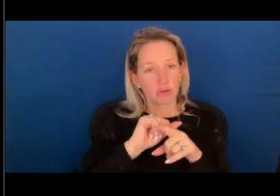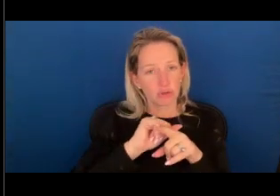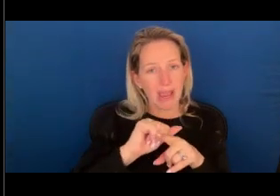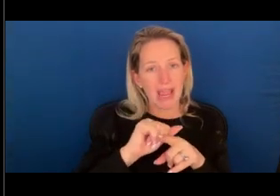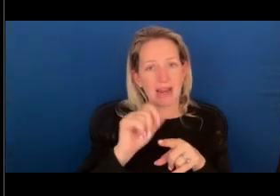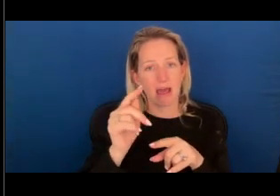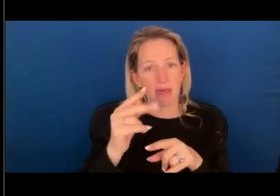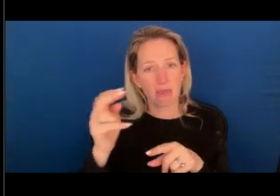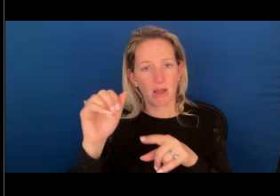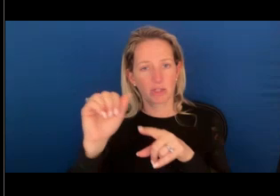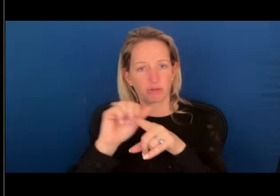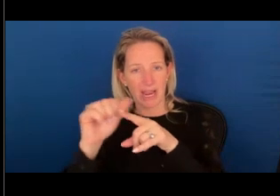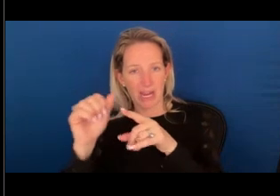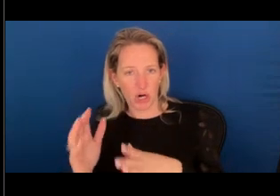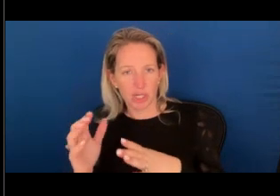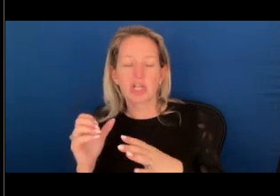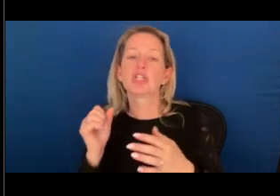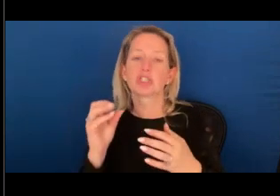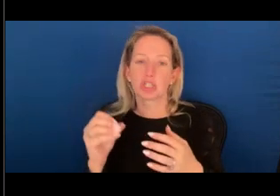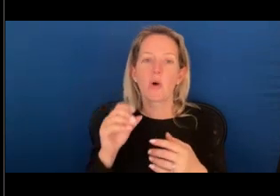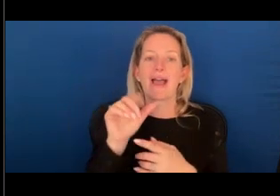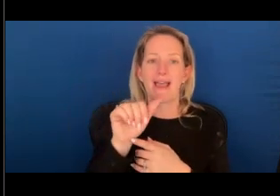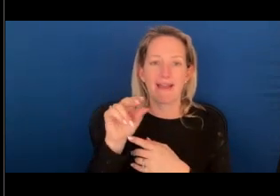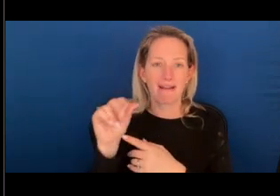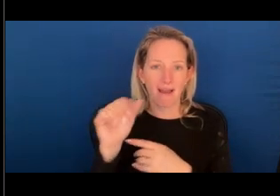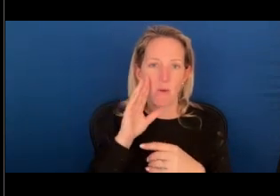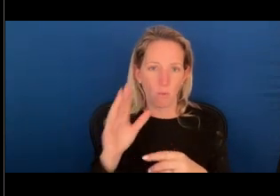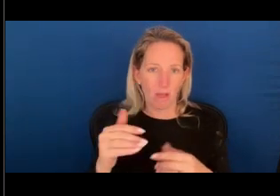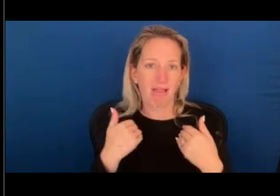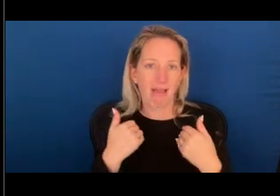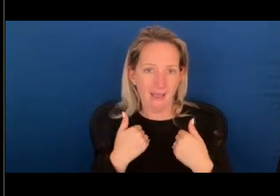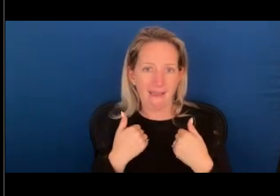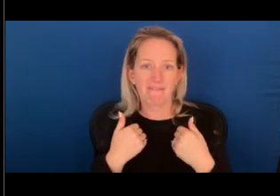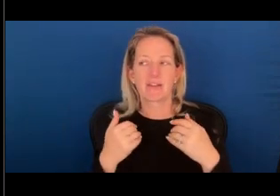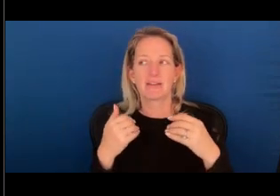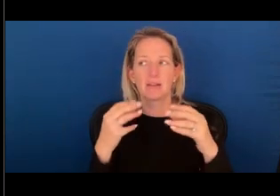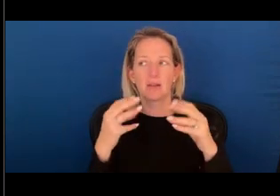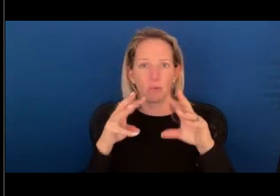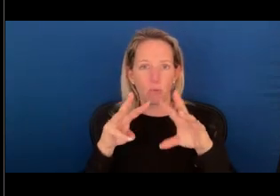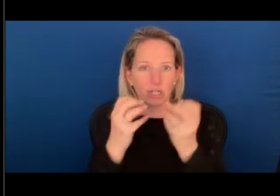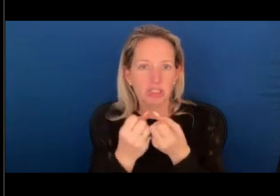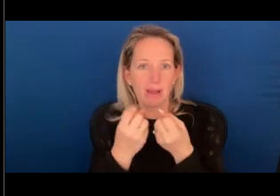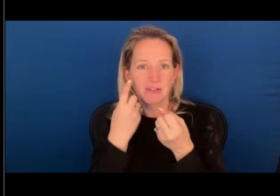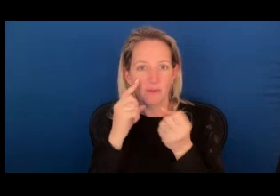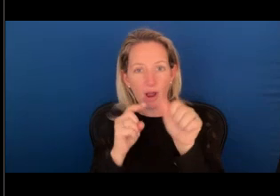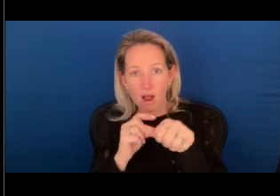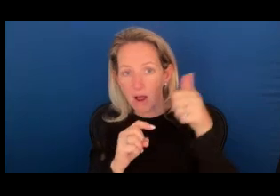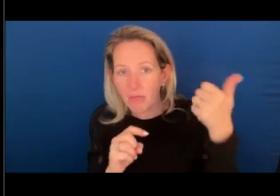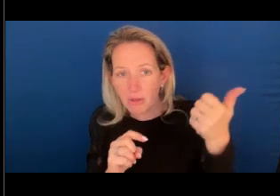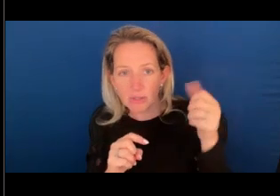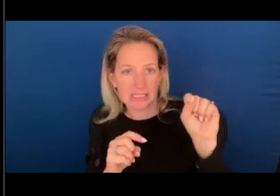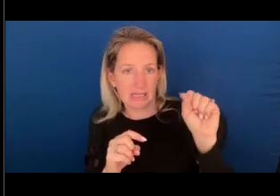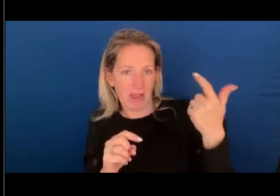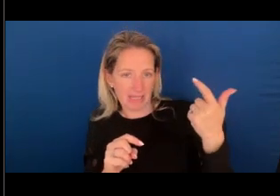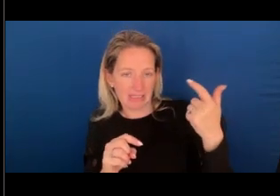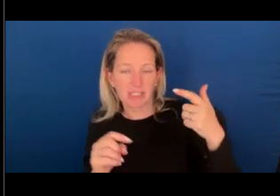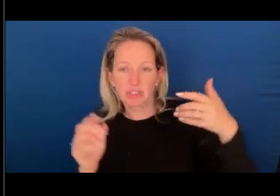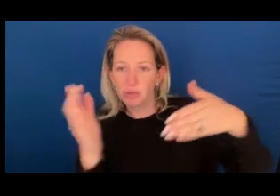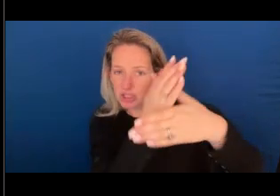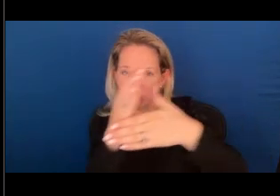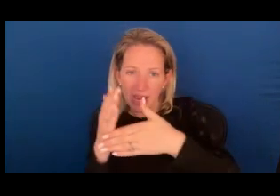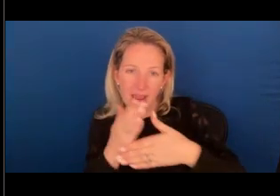is planning to also have meetings, and have workshops for other sea grants to kind of exchange knowledge here, and also promote